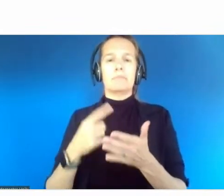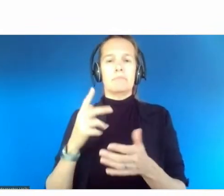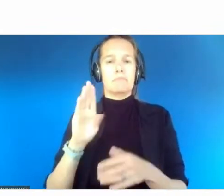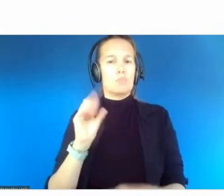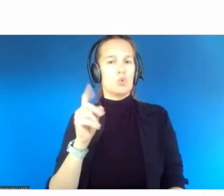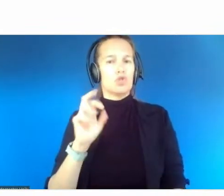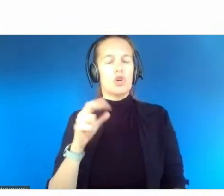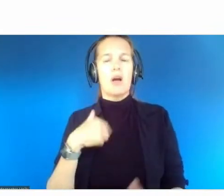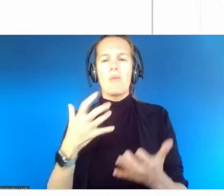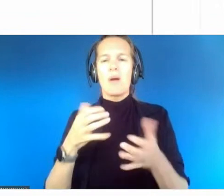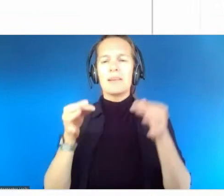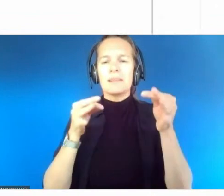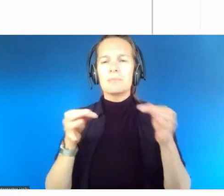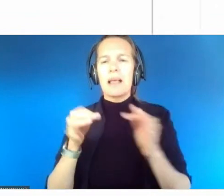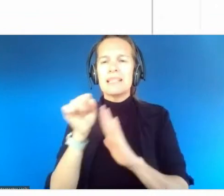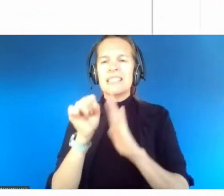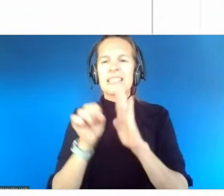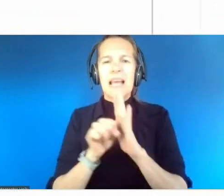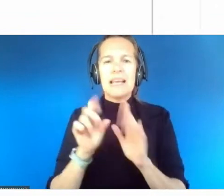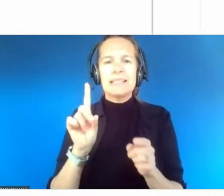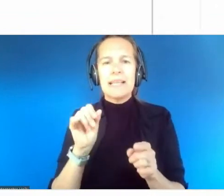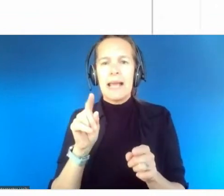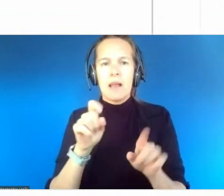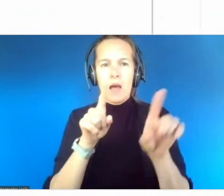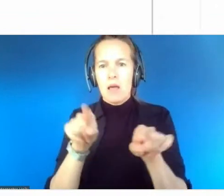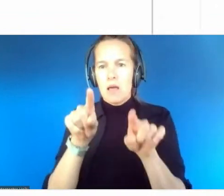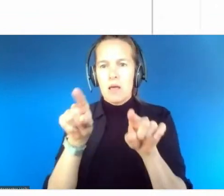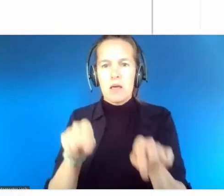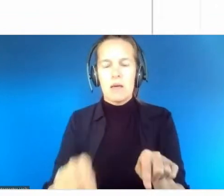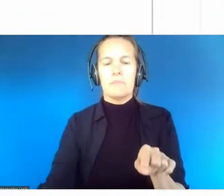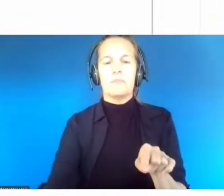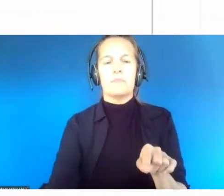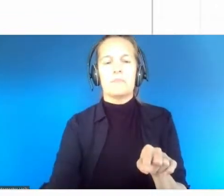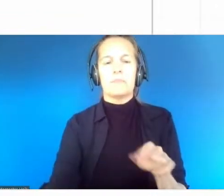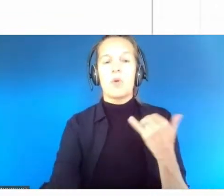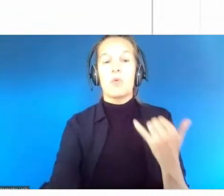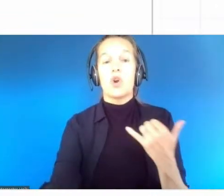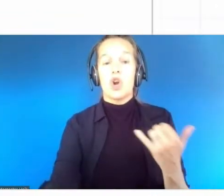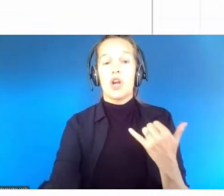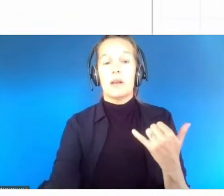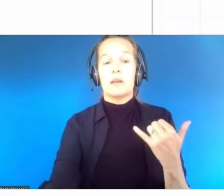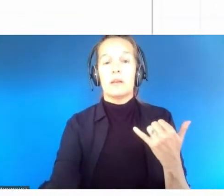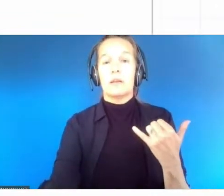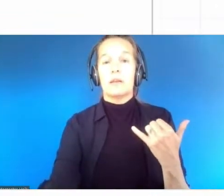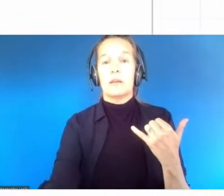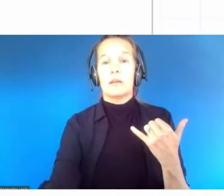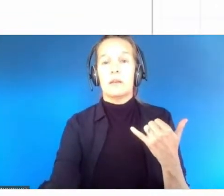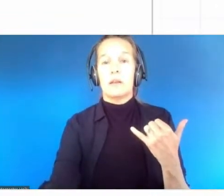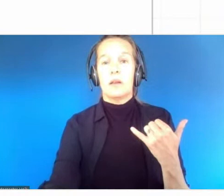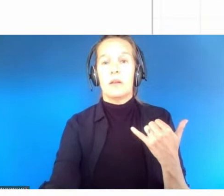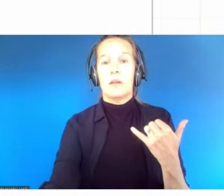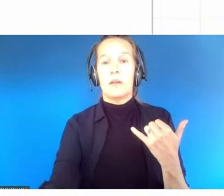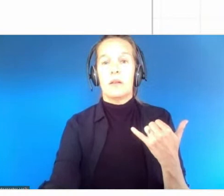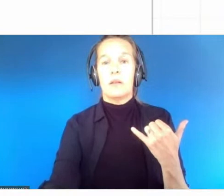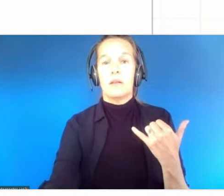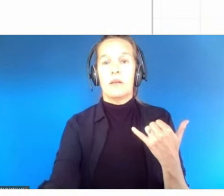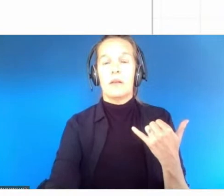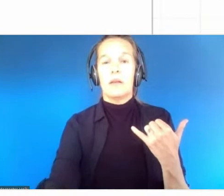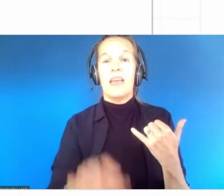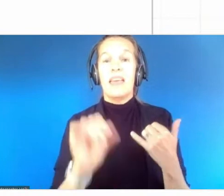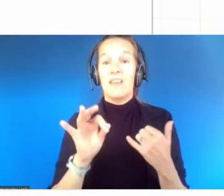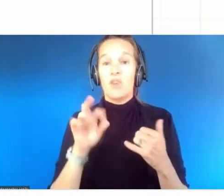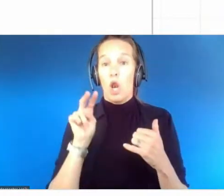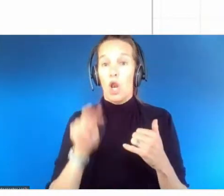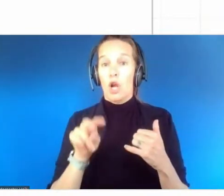data on the continuing efficacy of our current vaccines. So if we look at this graph that is based on